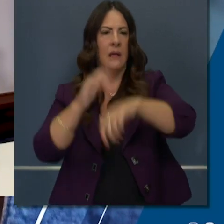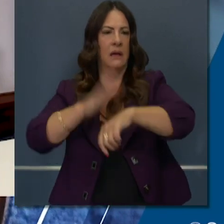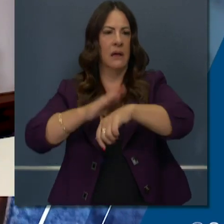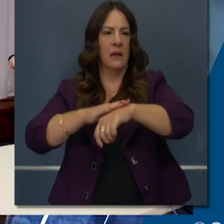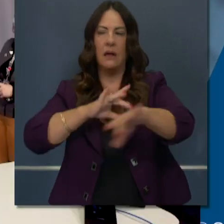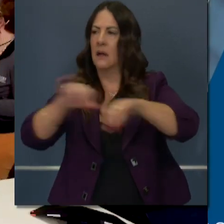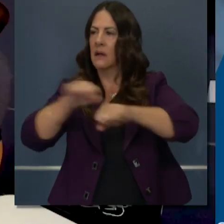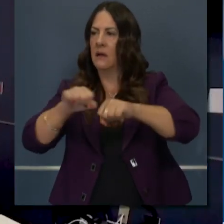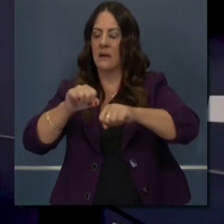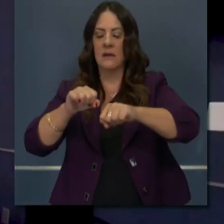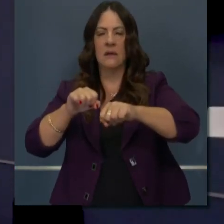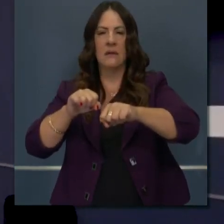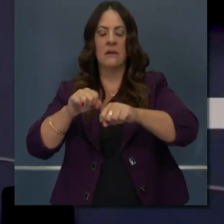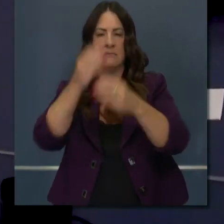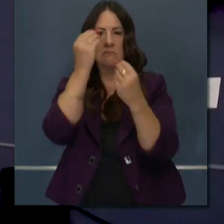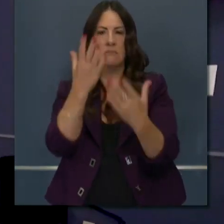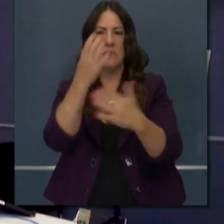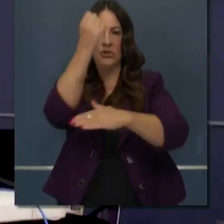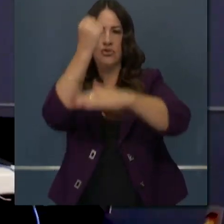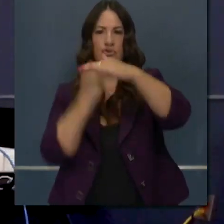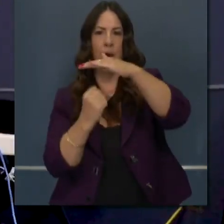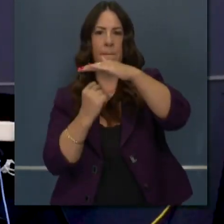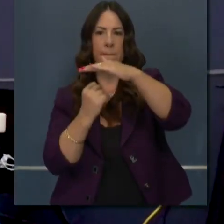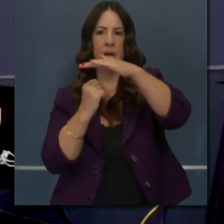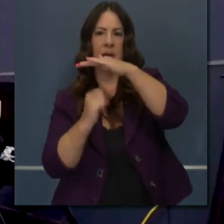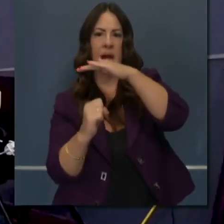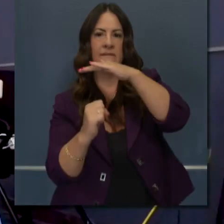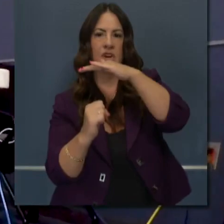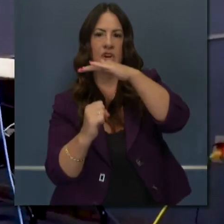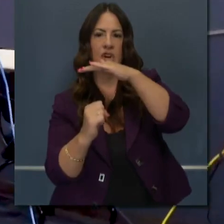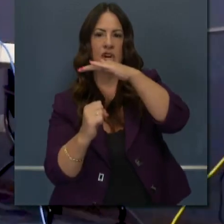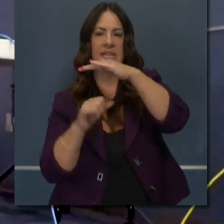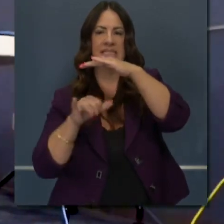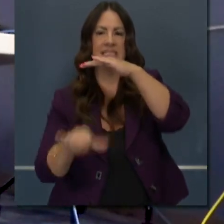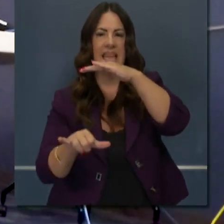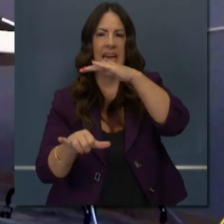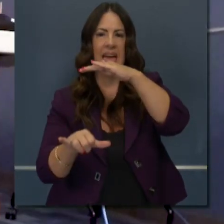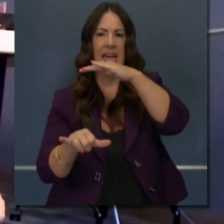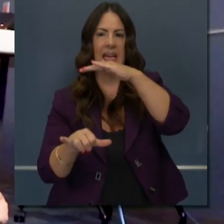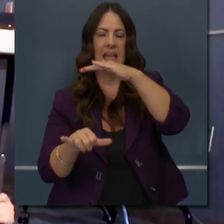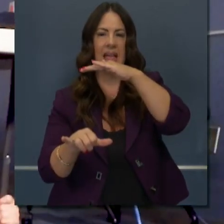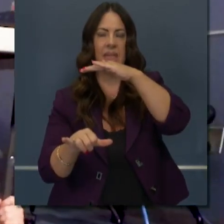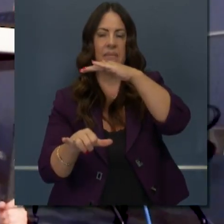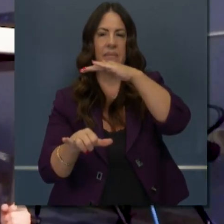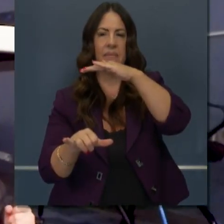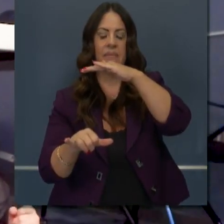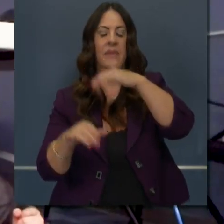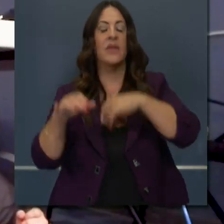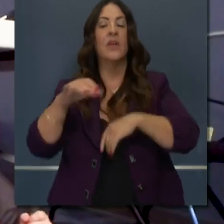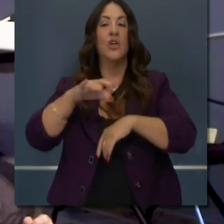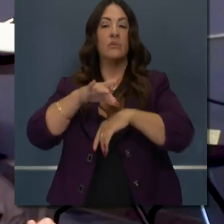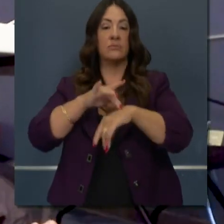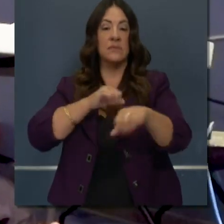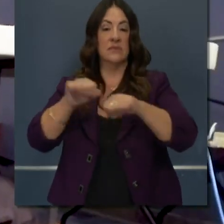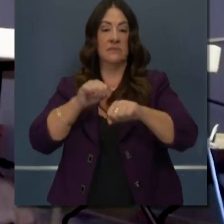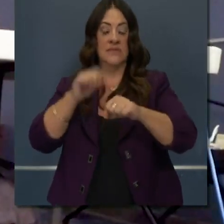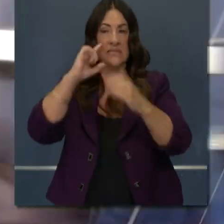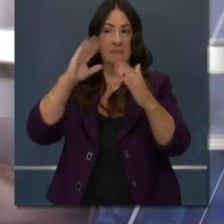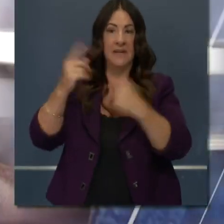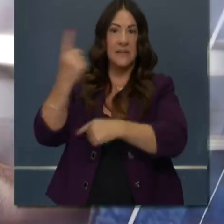Earthquake. Drop, cover, hold on. Shaking expected. Earthquake. Drop, cover, hold on. Shaking expected.